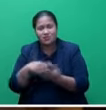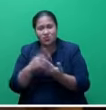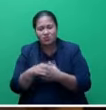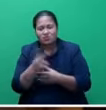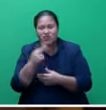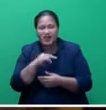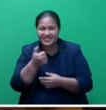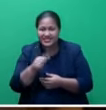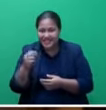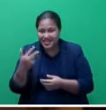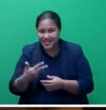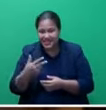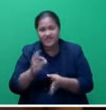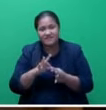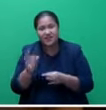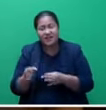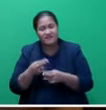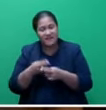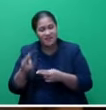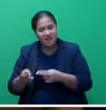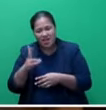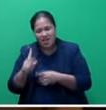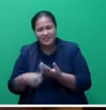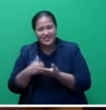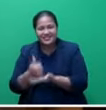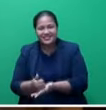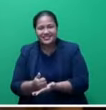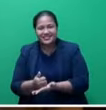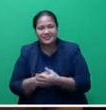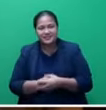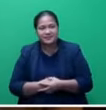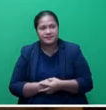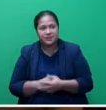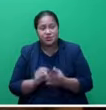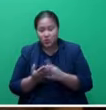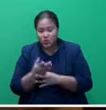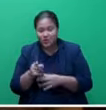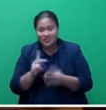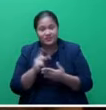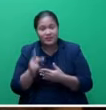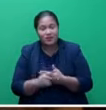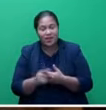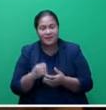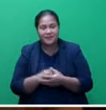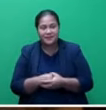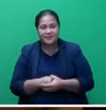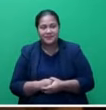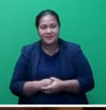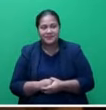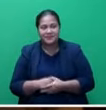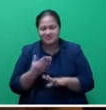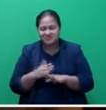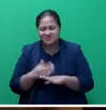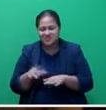268 farmers have been assisted to acquire cane farms. Through this program, Mr. Speaker, new